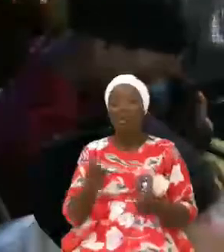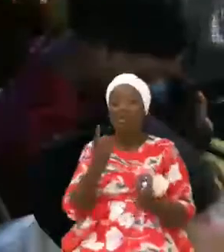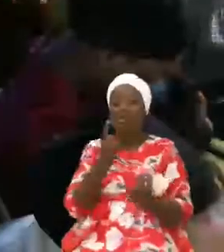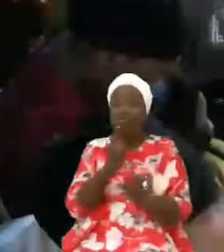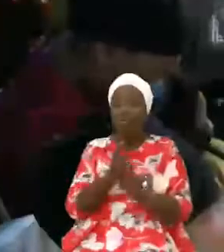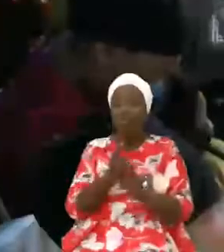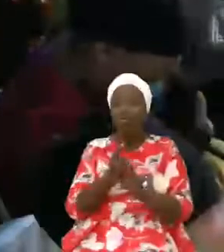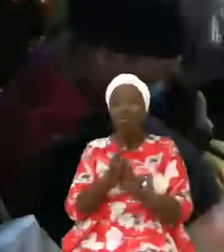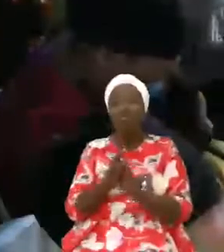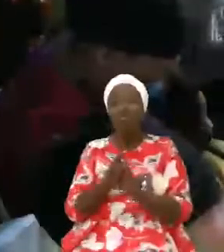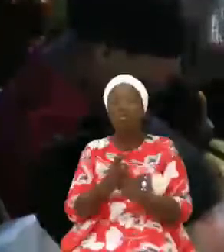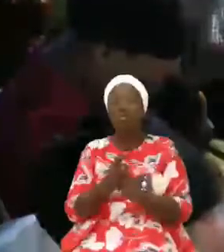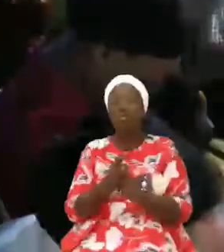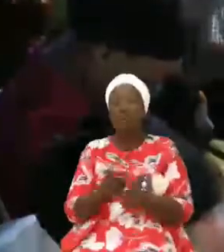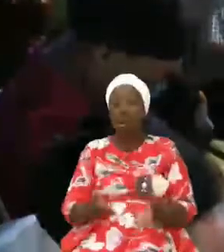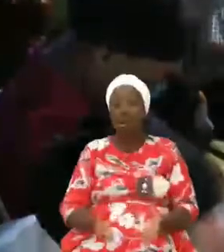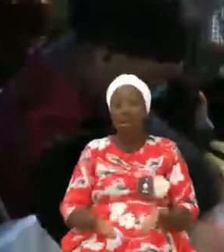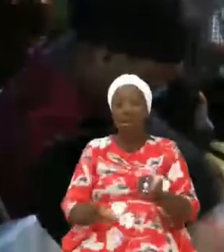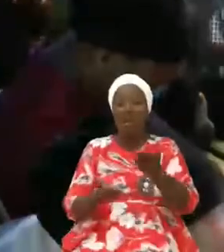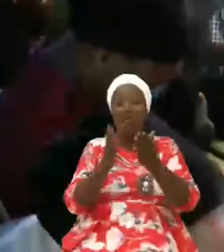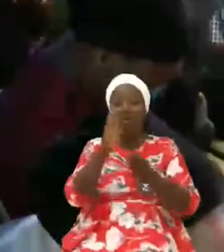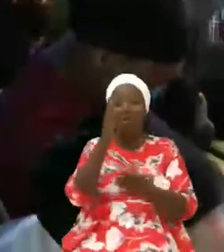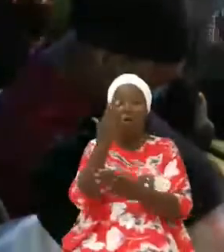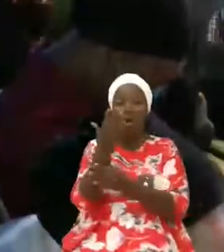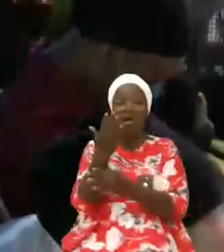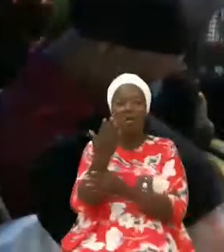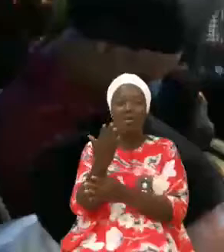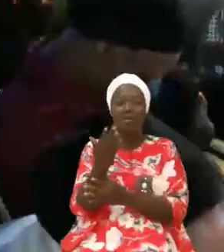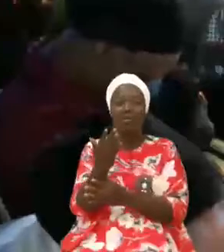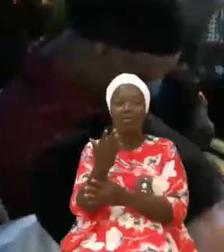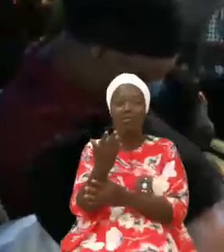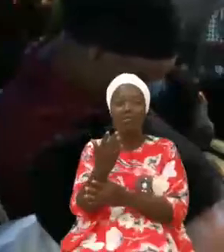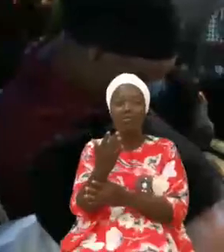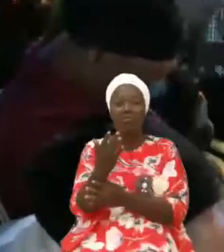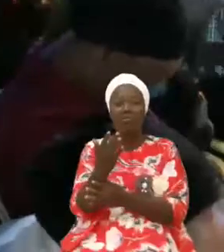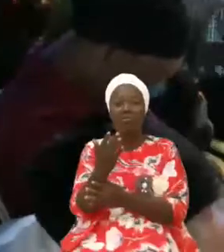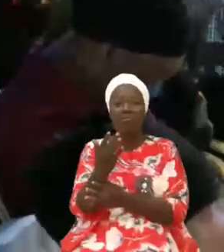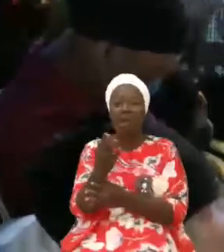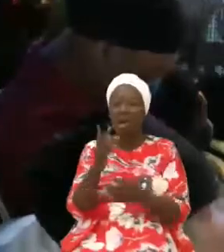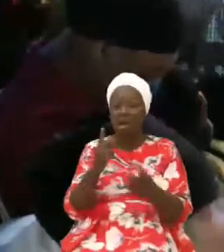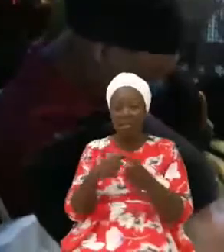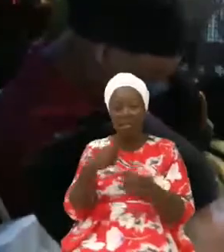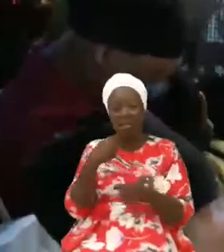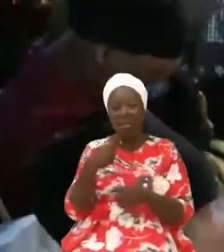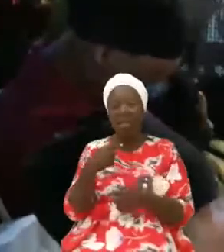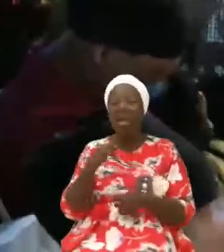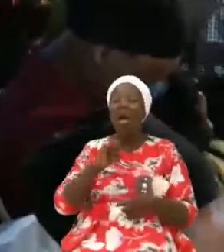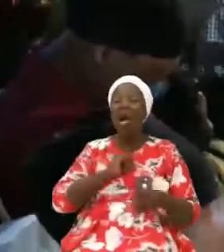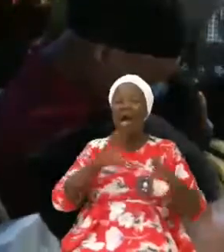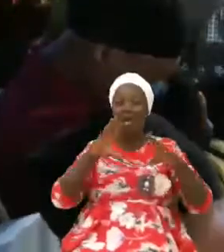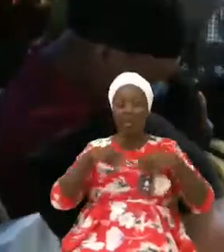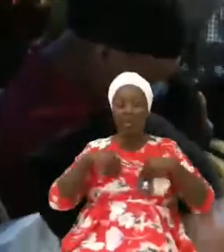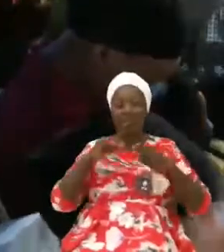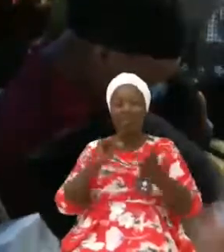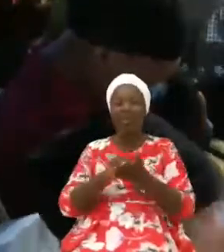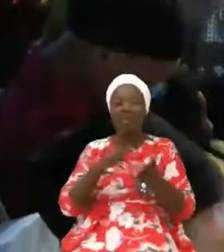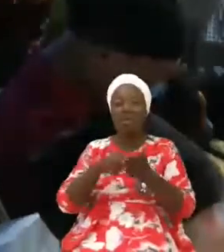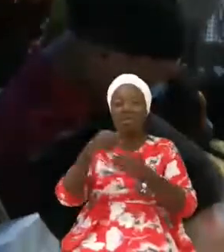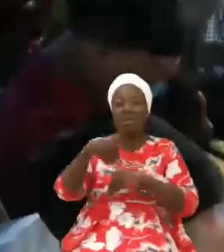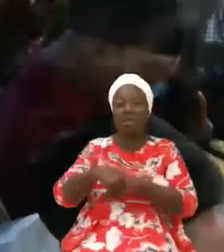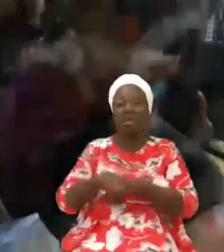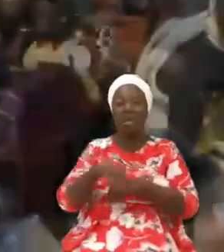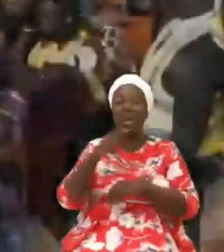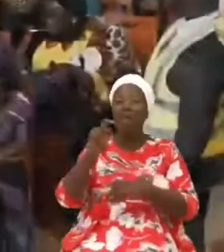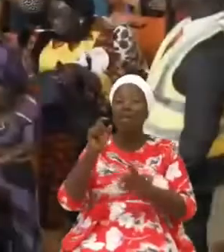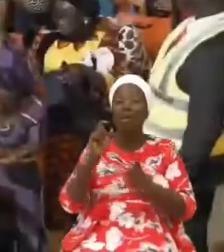you are, as it's about and eyes are closed, just raise up your hand and say,